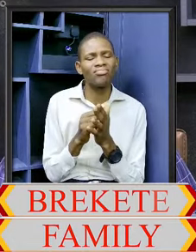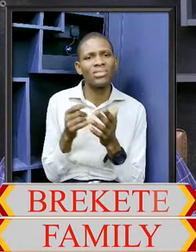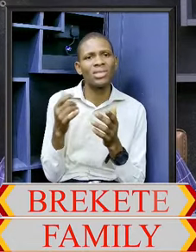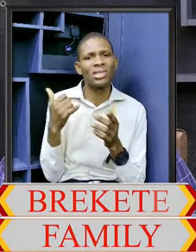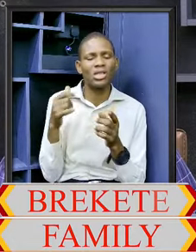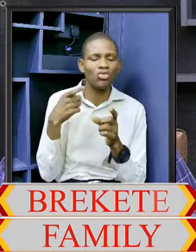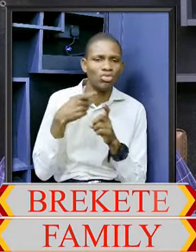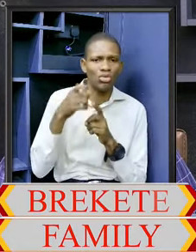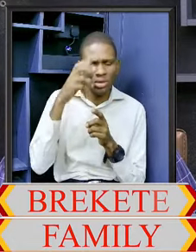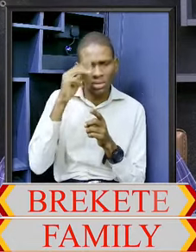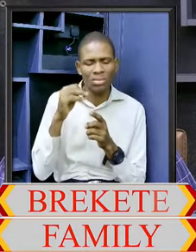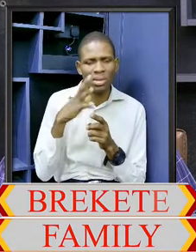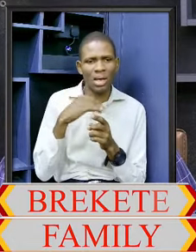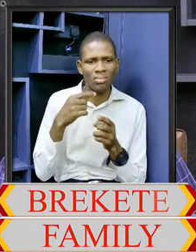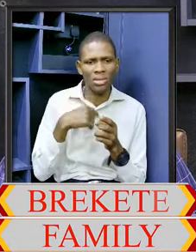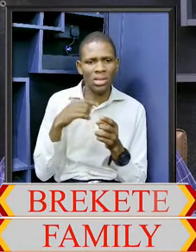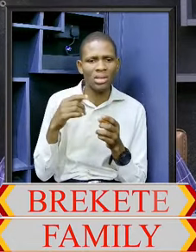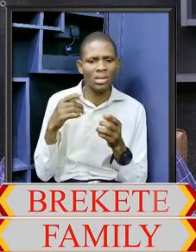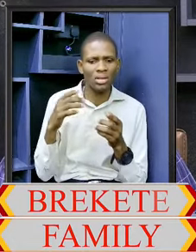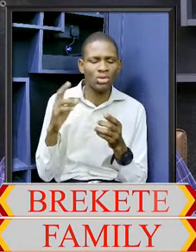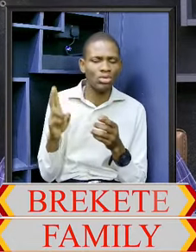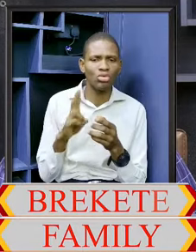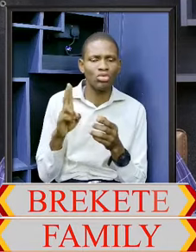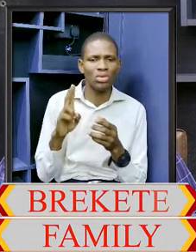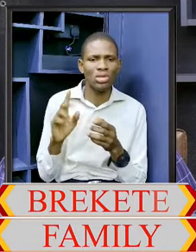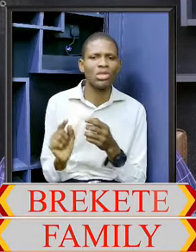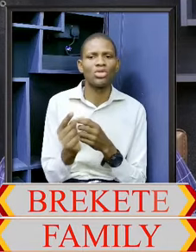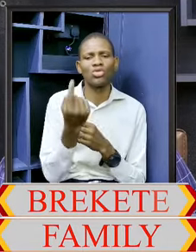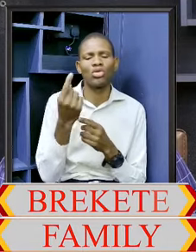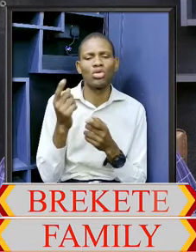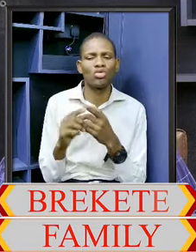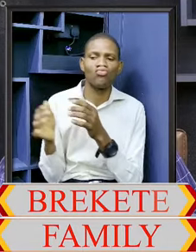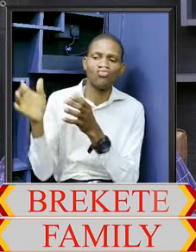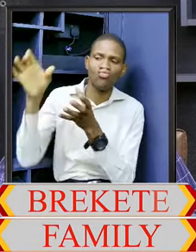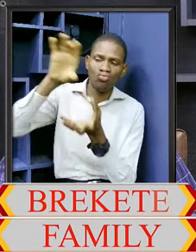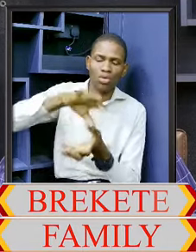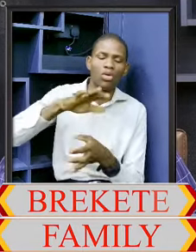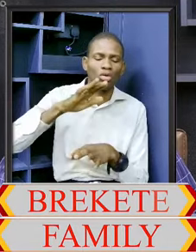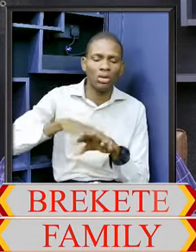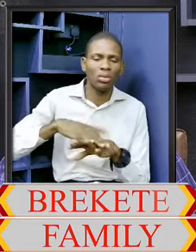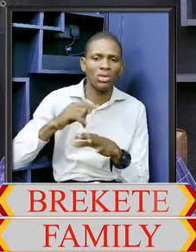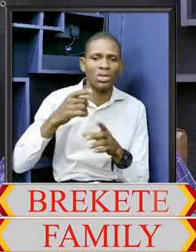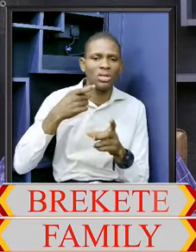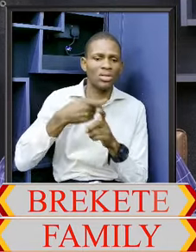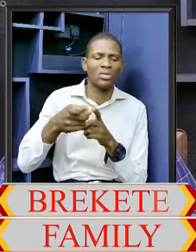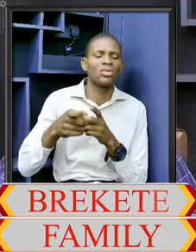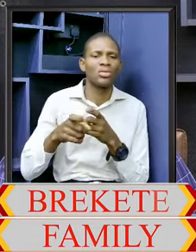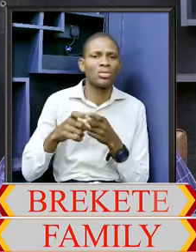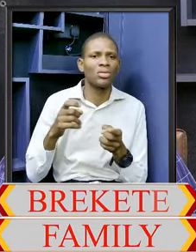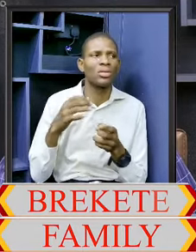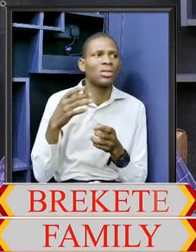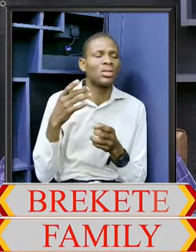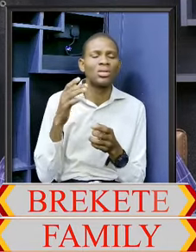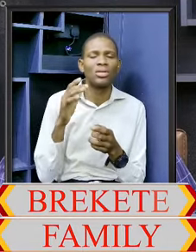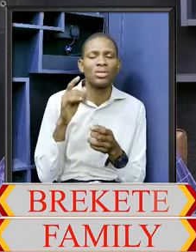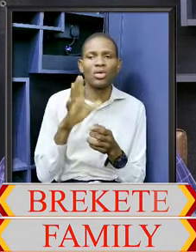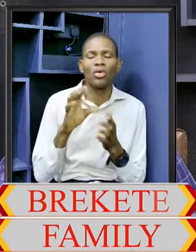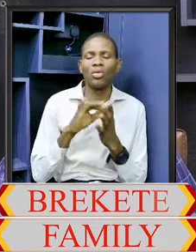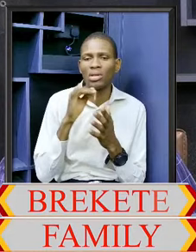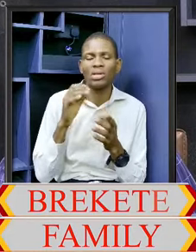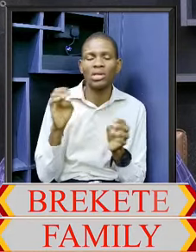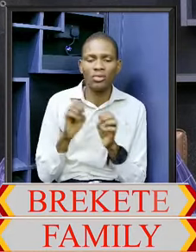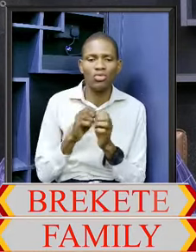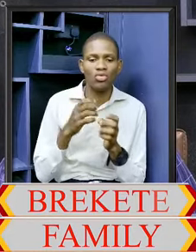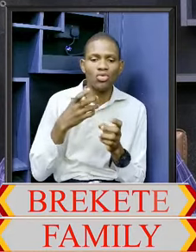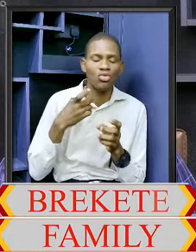I can't they carry insult again. They pour on top of the wound. Your own self no be only wound now wound jury. They